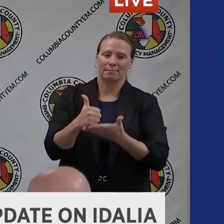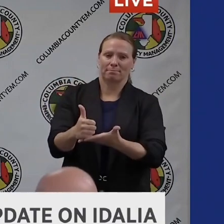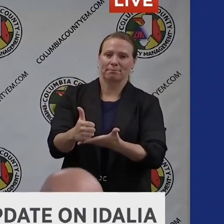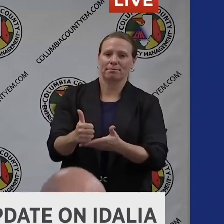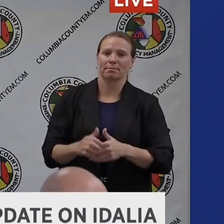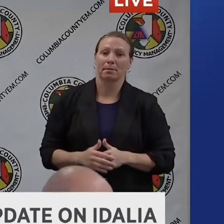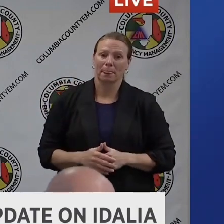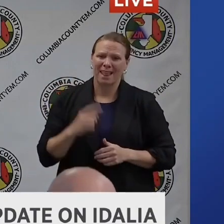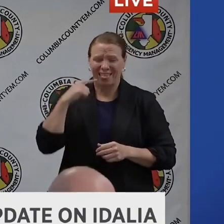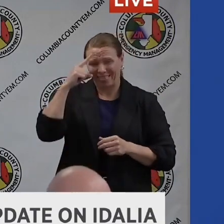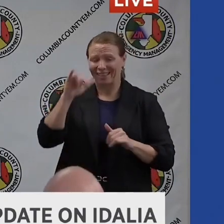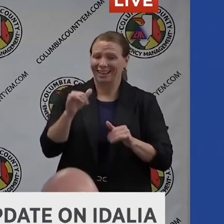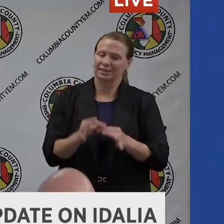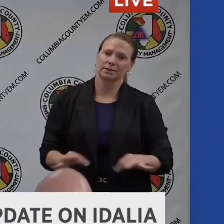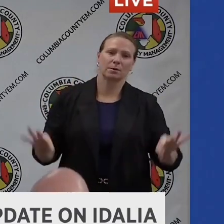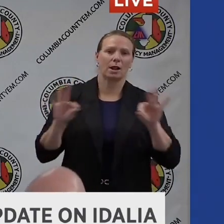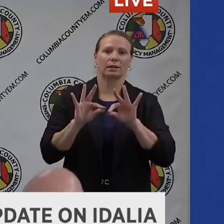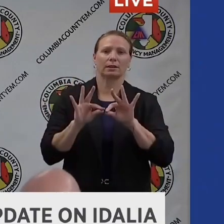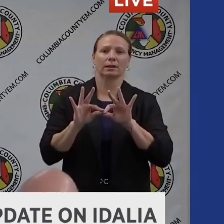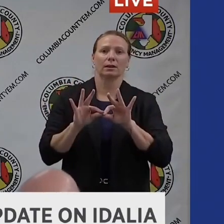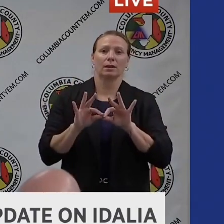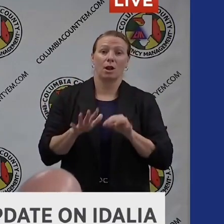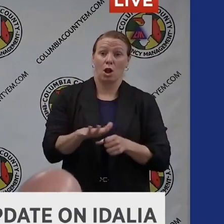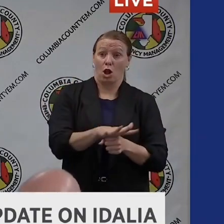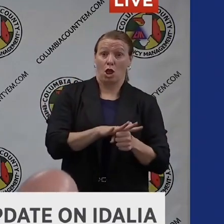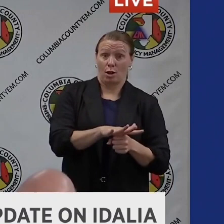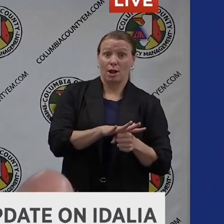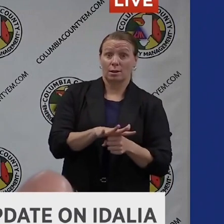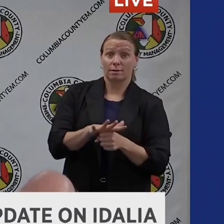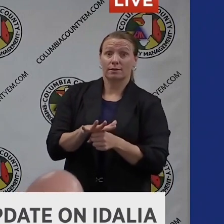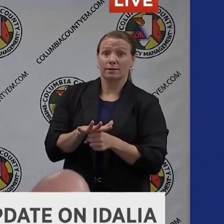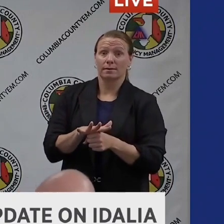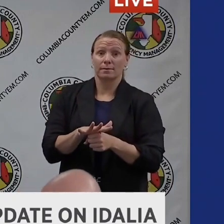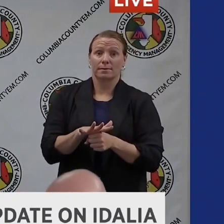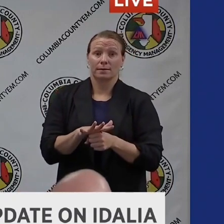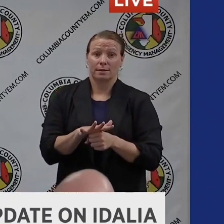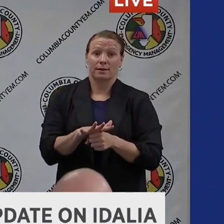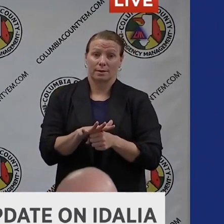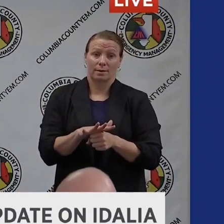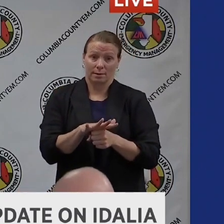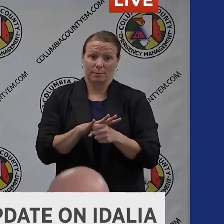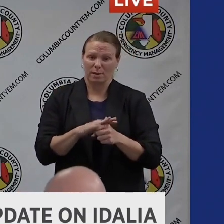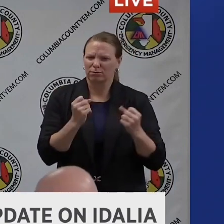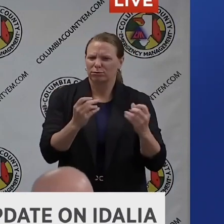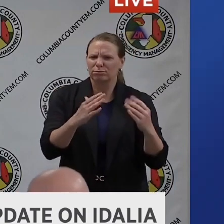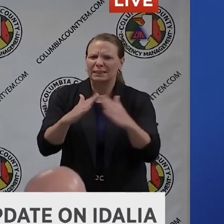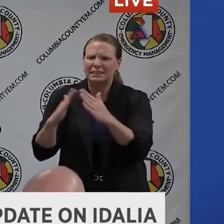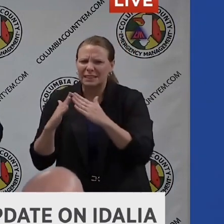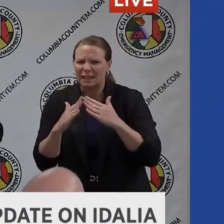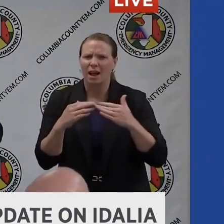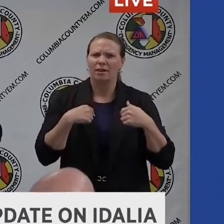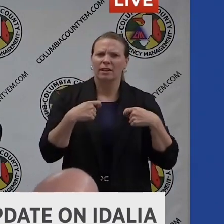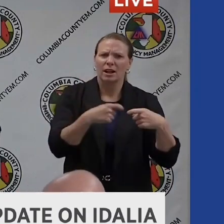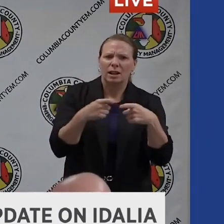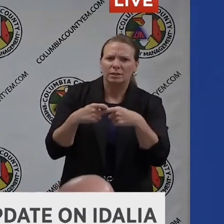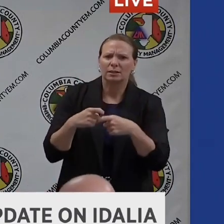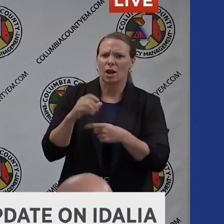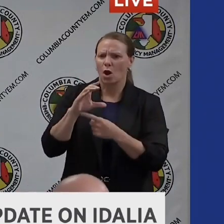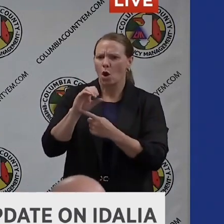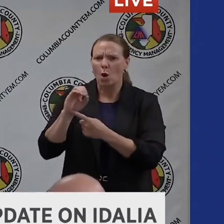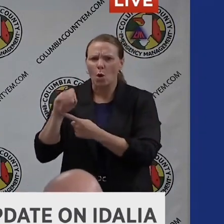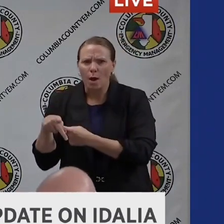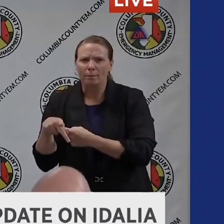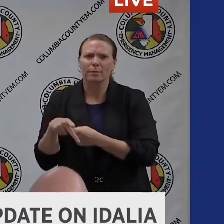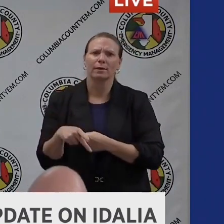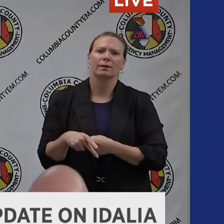important. The local municipalities that have utilities, some of the electric co-ops, all those, please